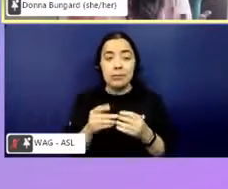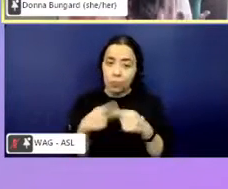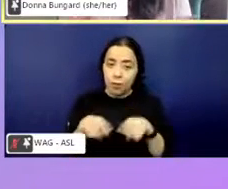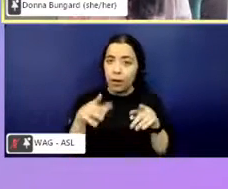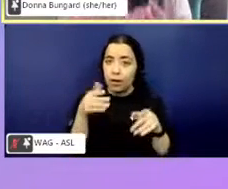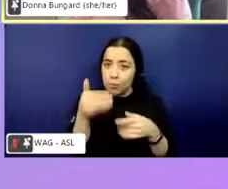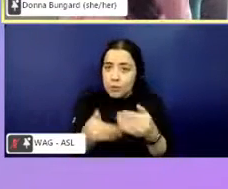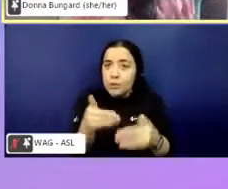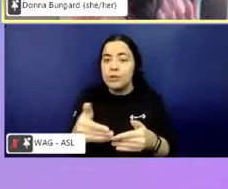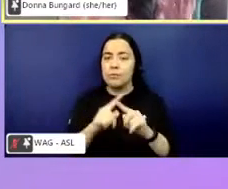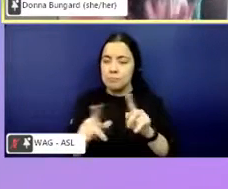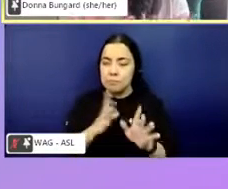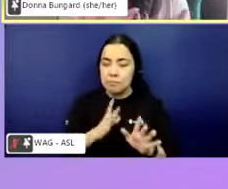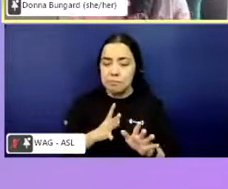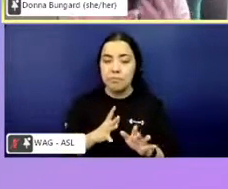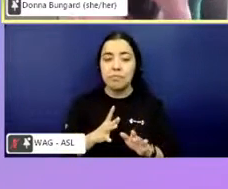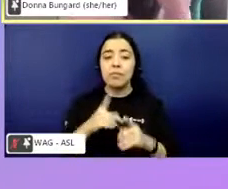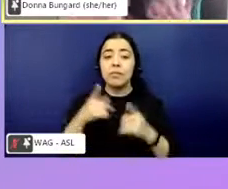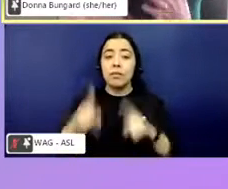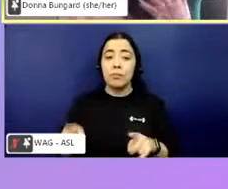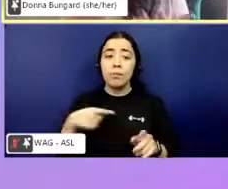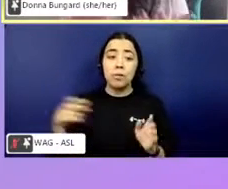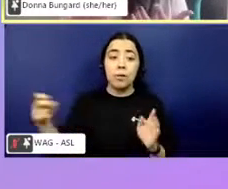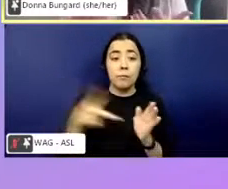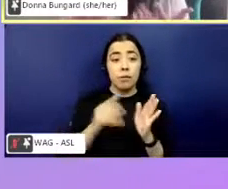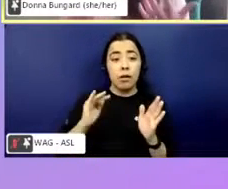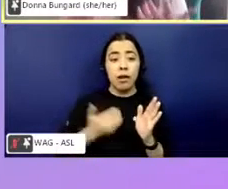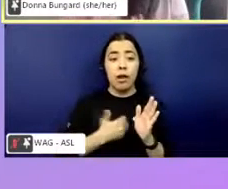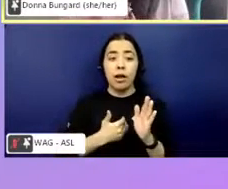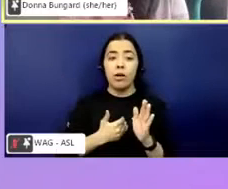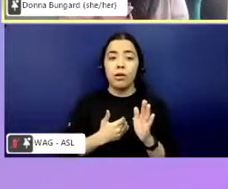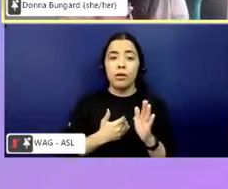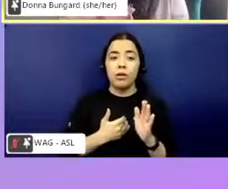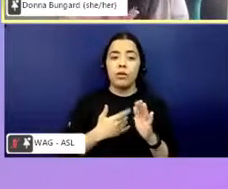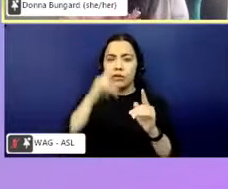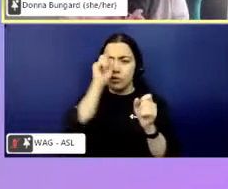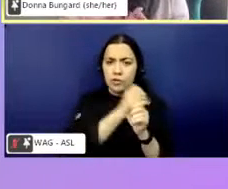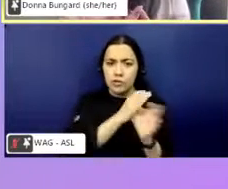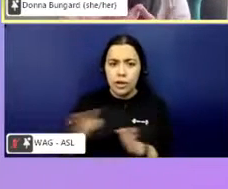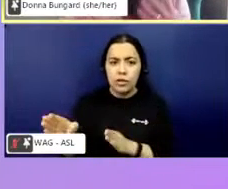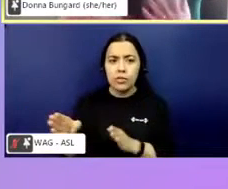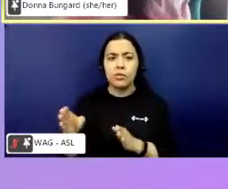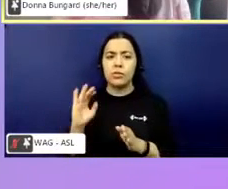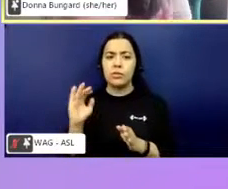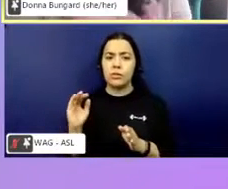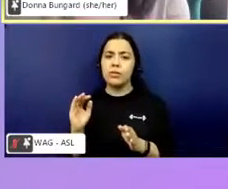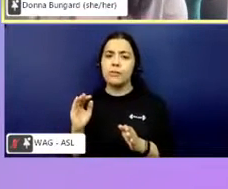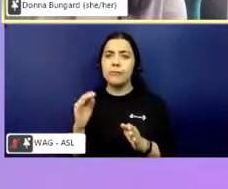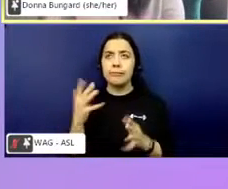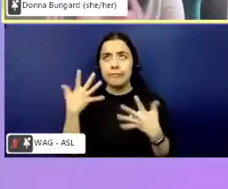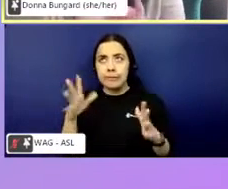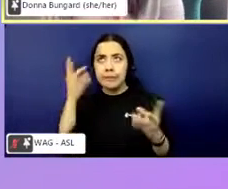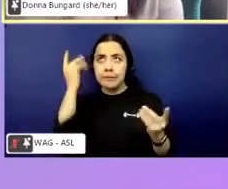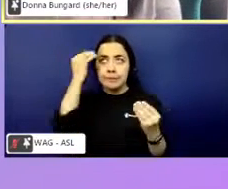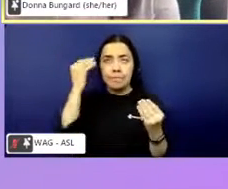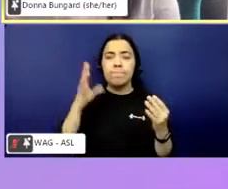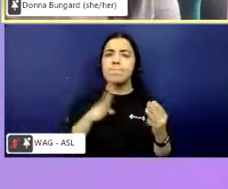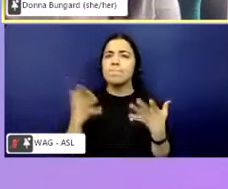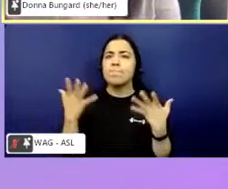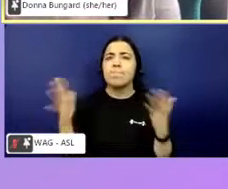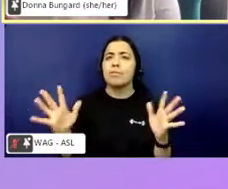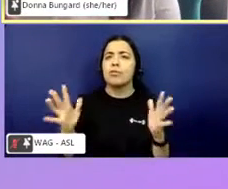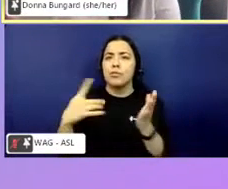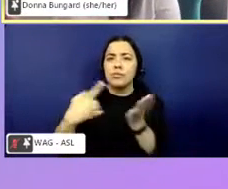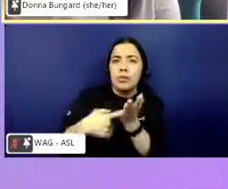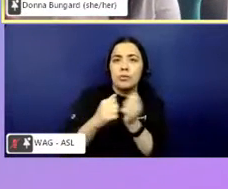when we go back to our pillars, to our strategies that we've identified, now that we've talked to our